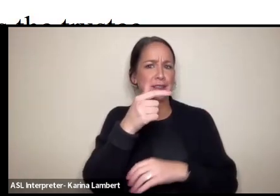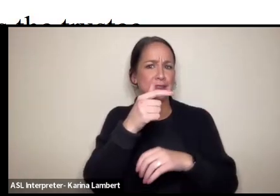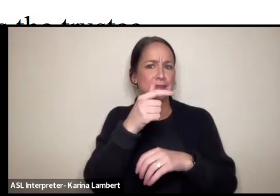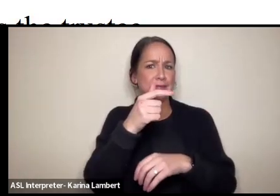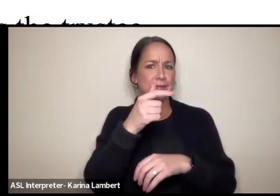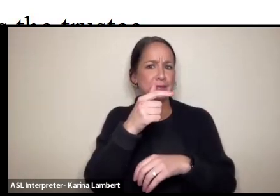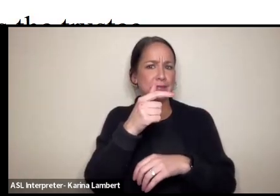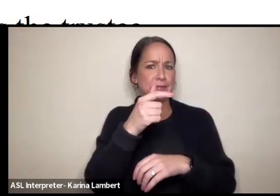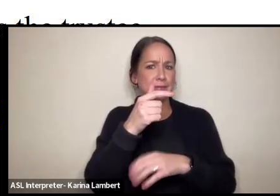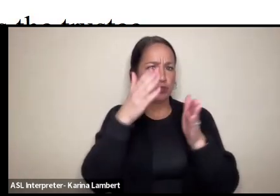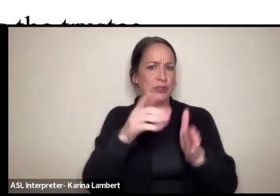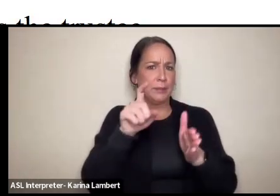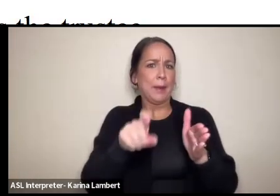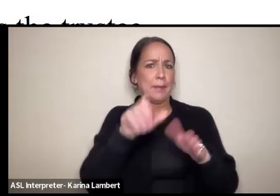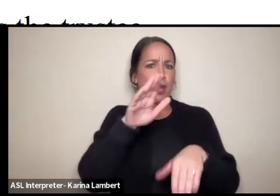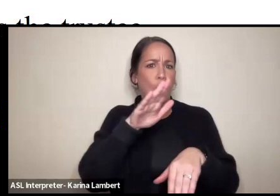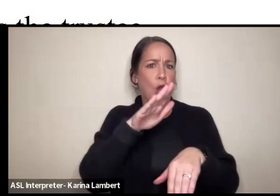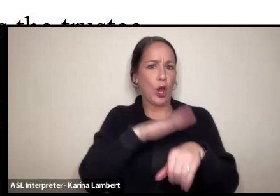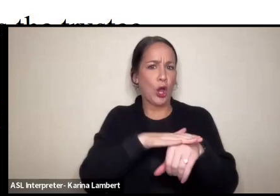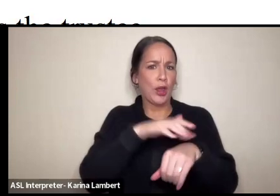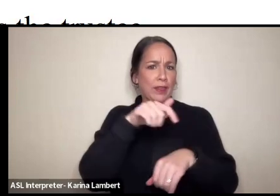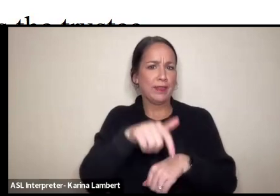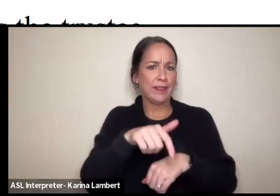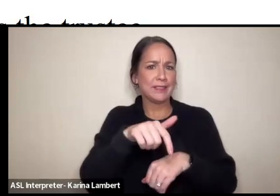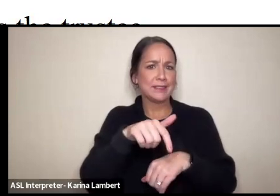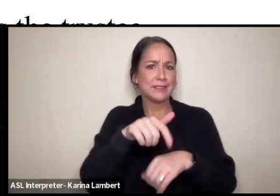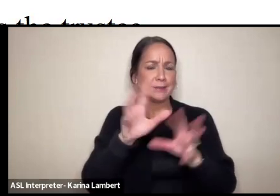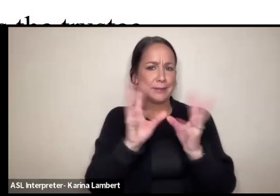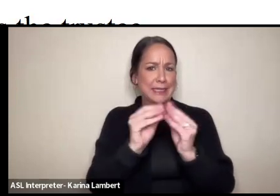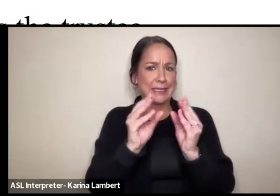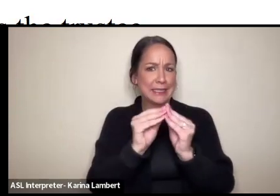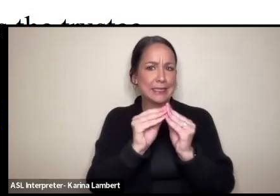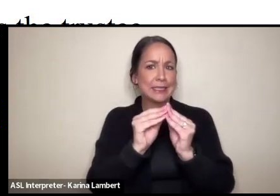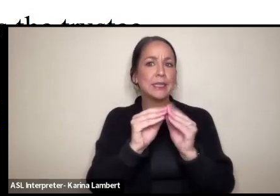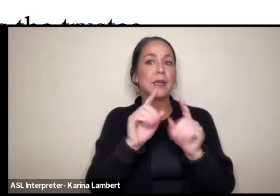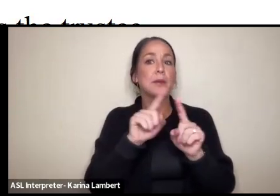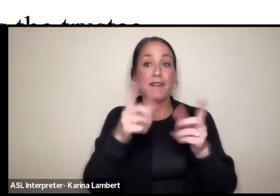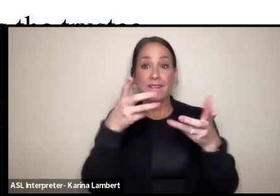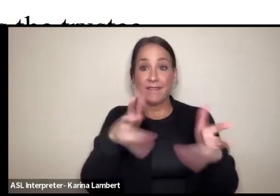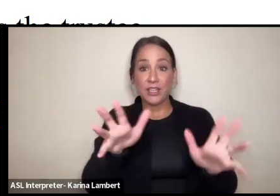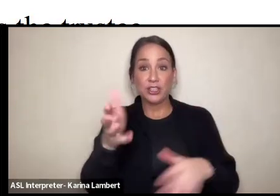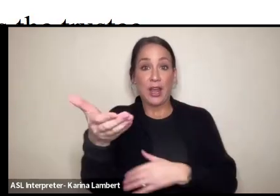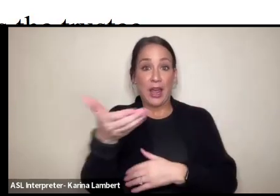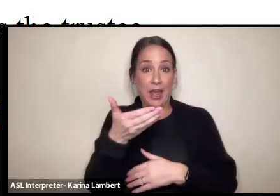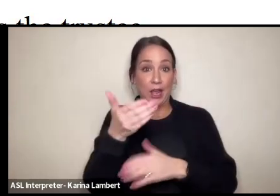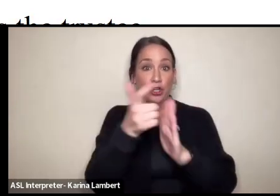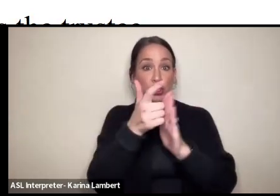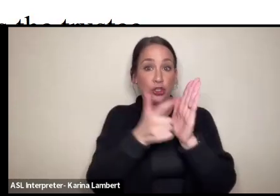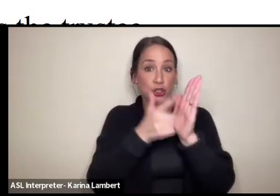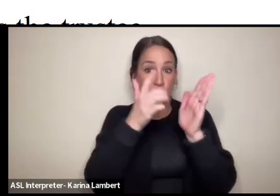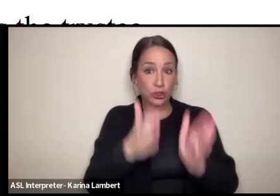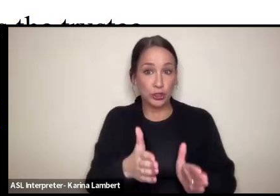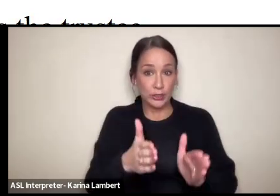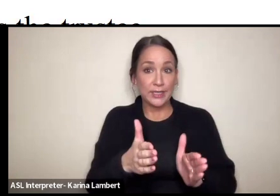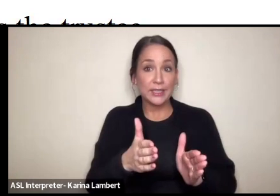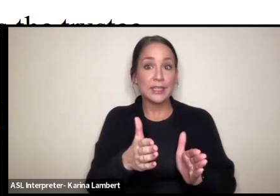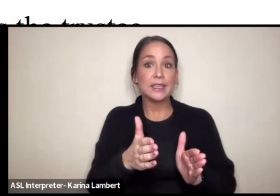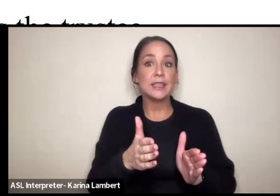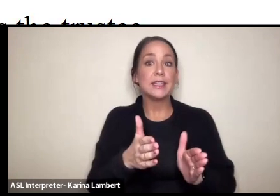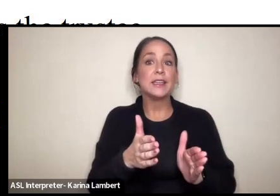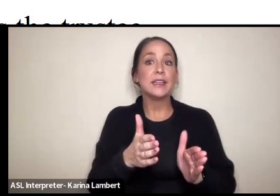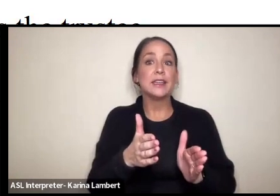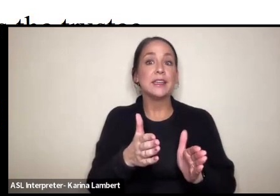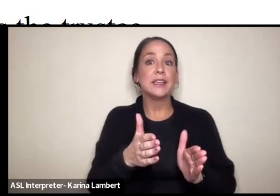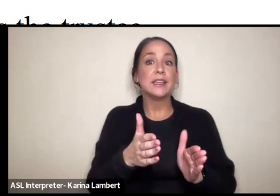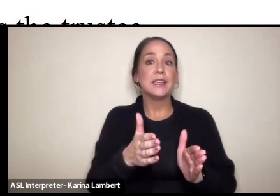our our general counsel and we hired an attorney to recently restate our master